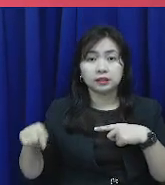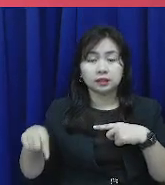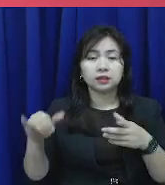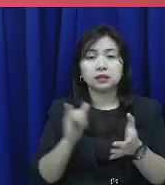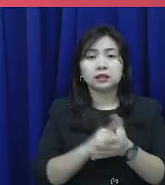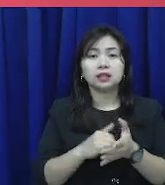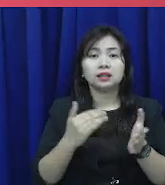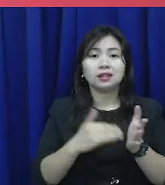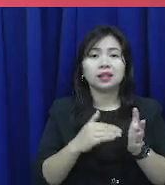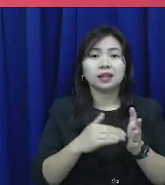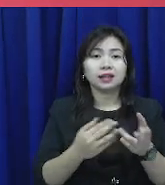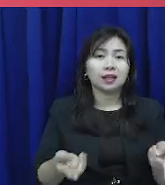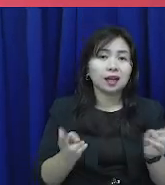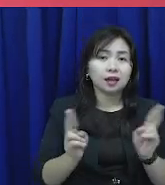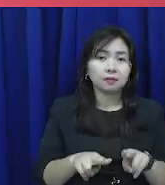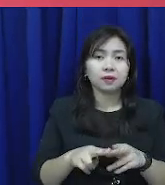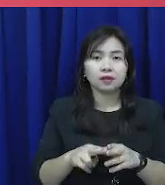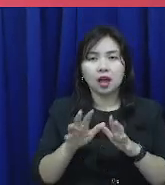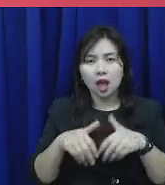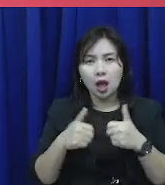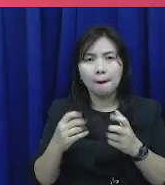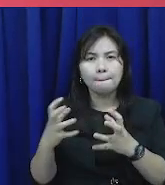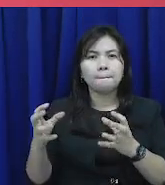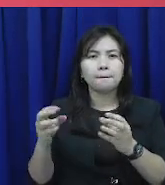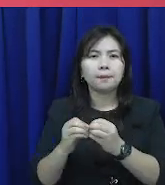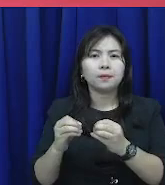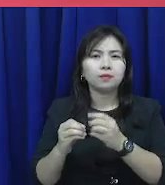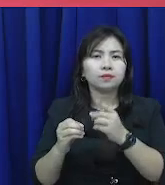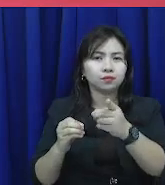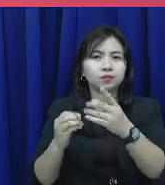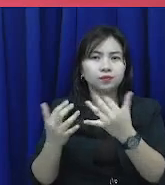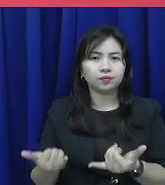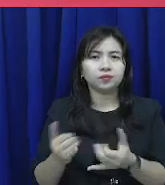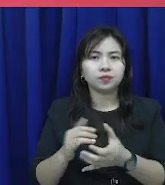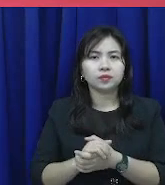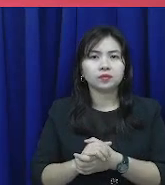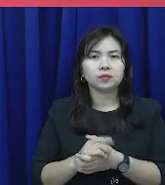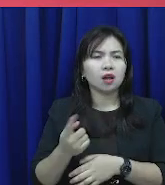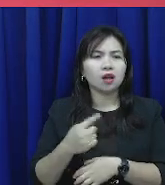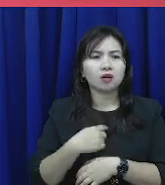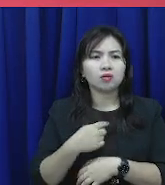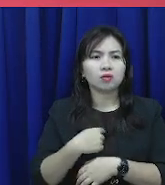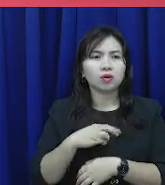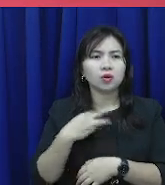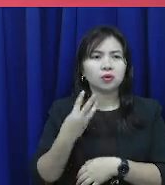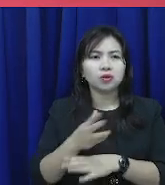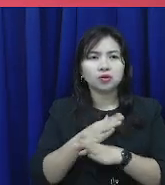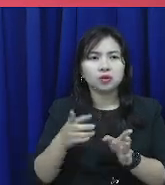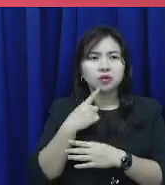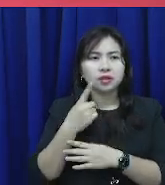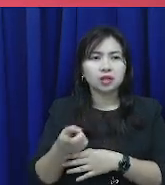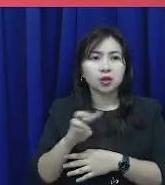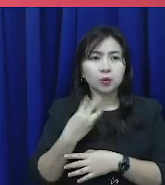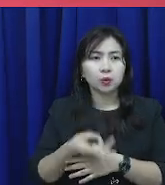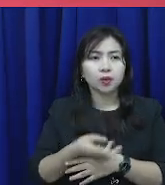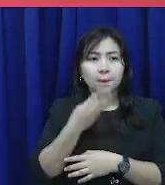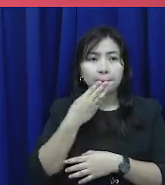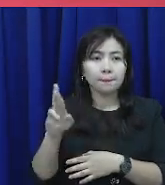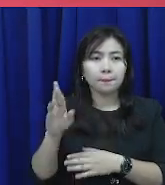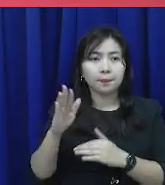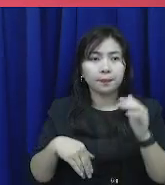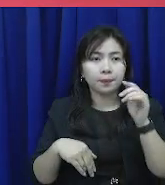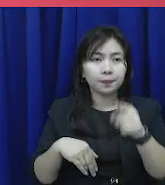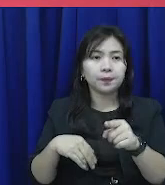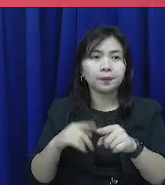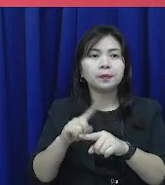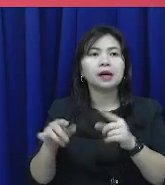walang Amor sa salita ng Diyos eh How much more pa na tayo mga kapatid I'm not saying that we're better than you but if it's happening for the people that